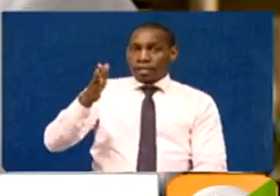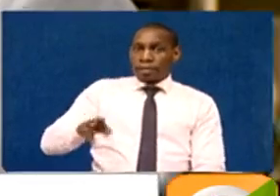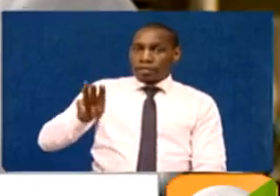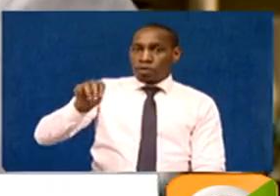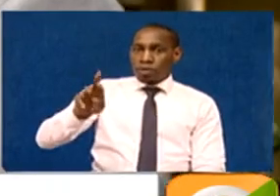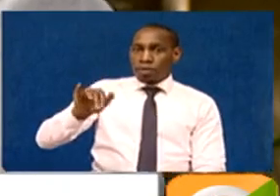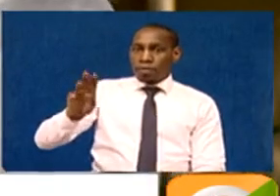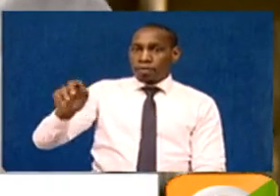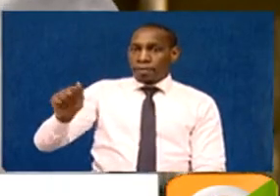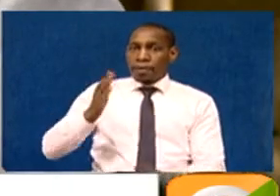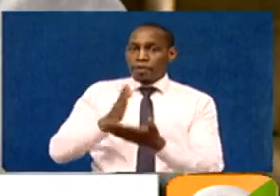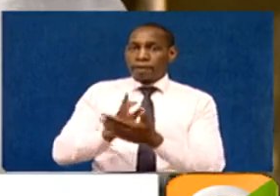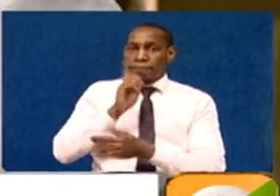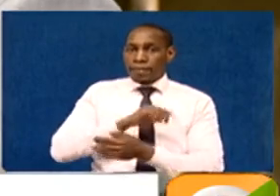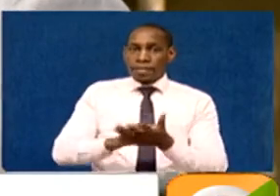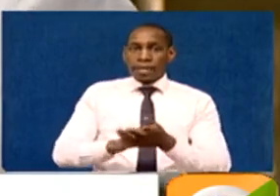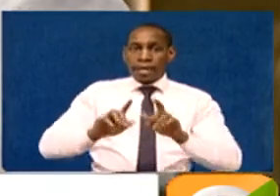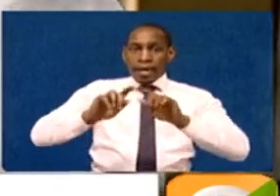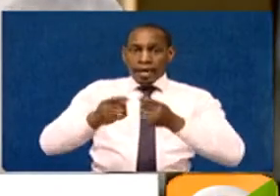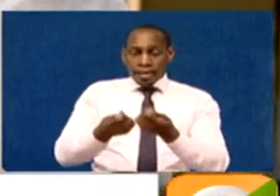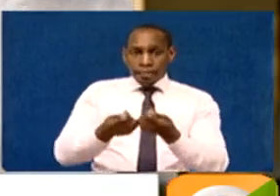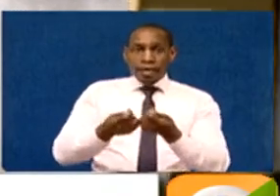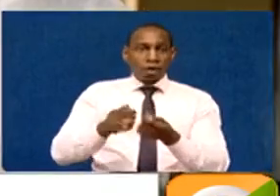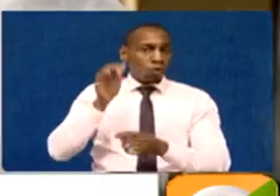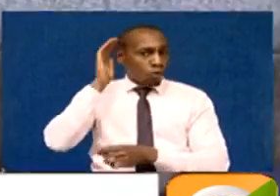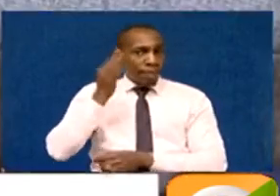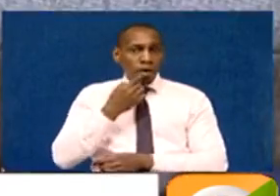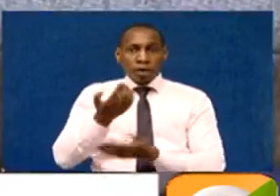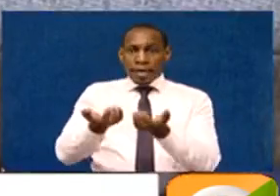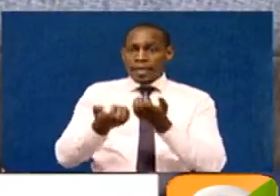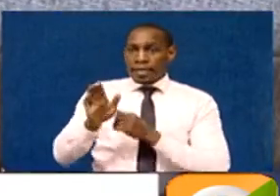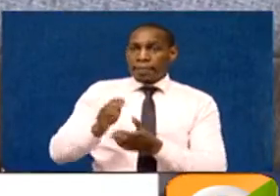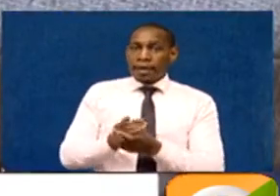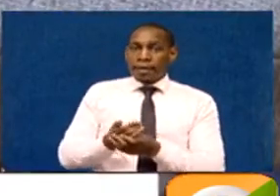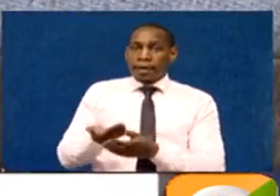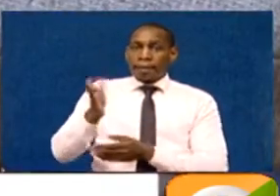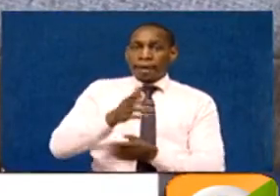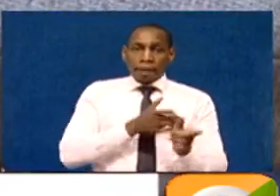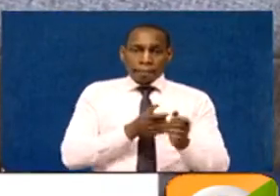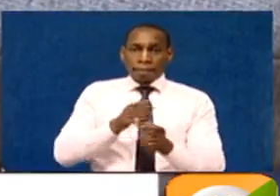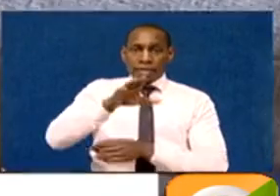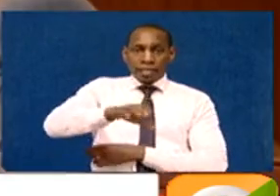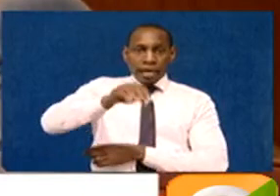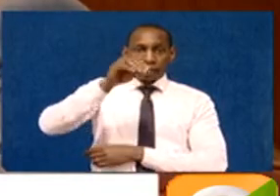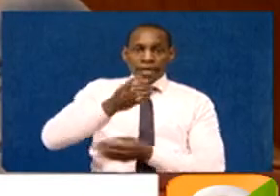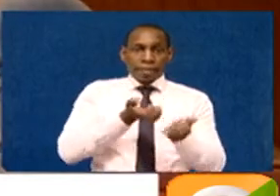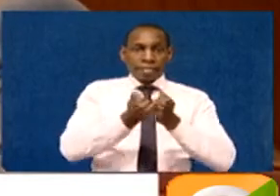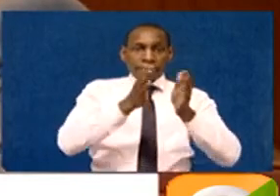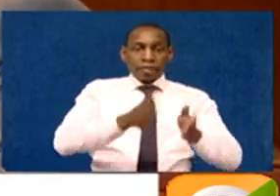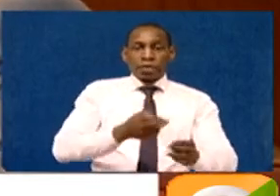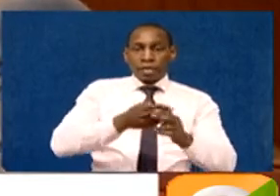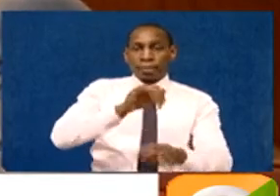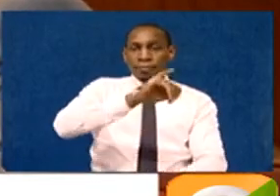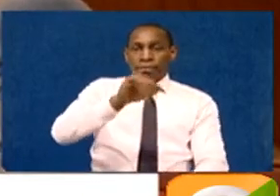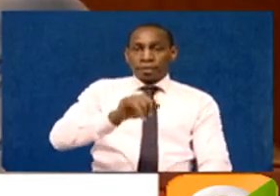he had found Kinoti guilty of contempt for failing to obey an order requiring him to return guns recovered from businessman